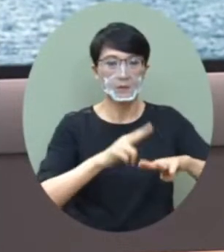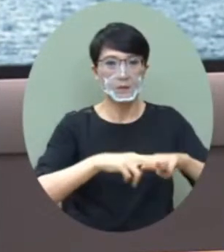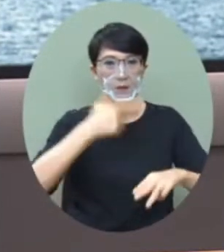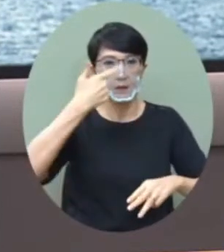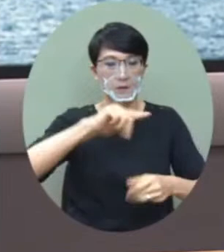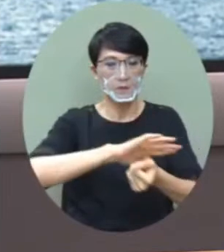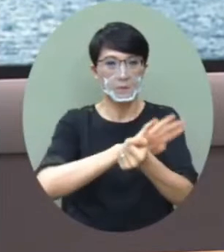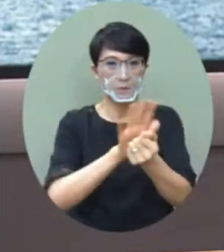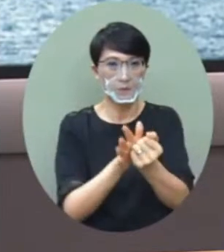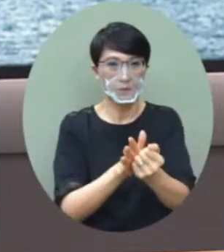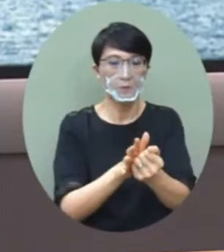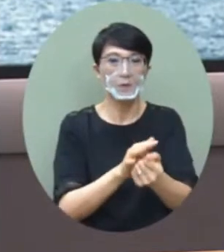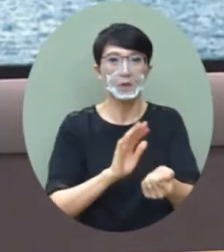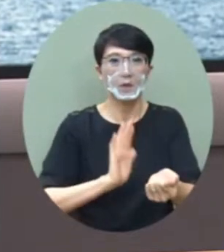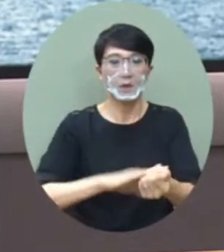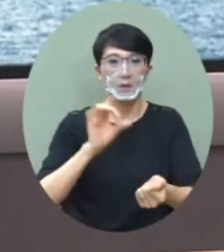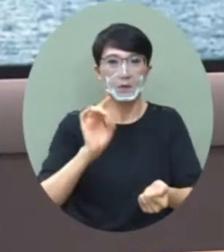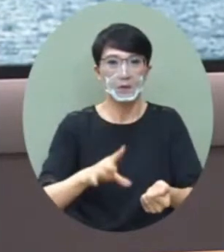Qingheng